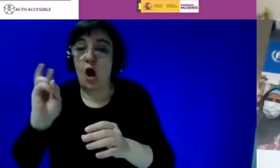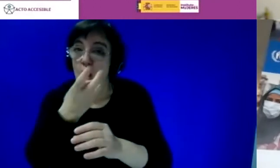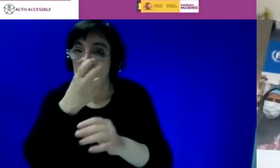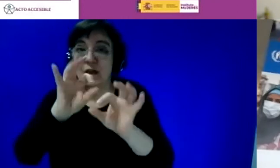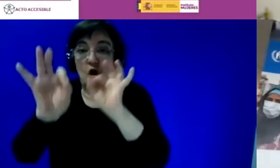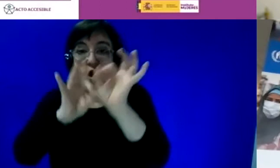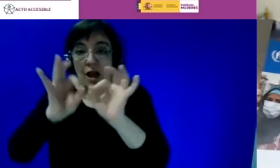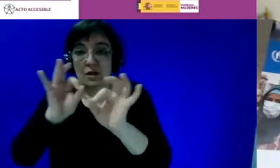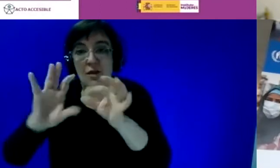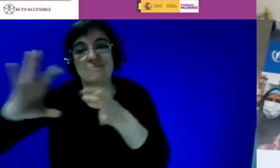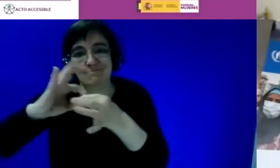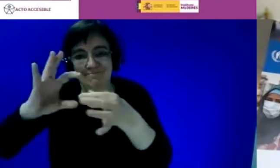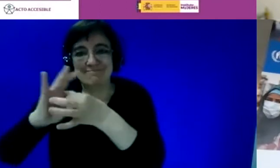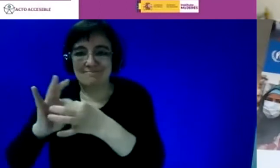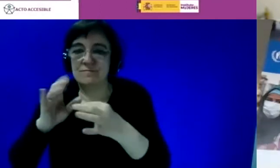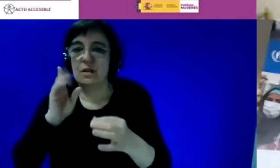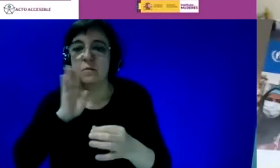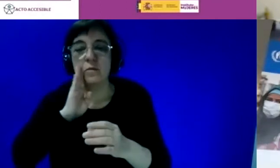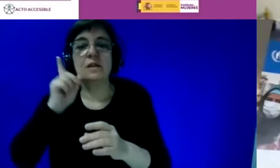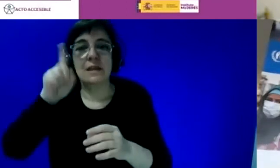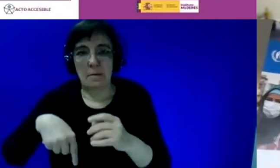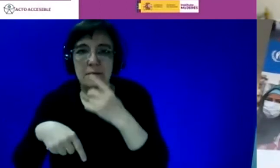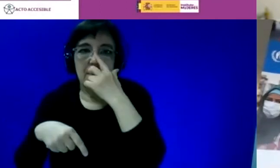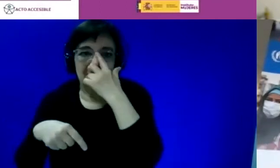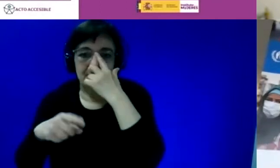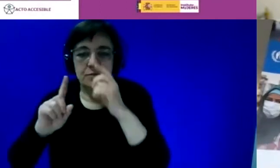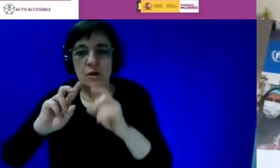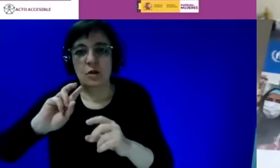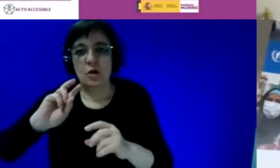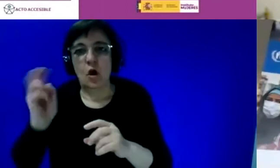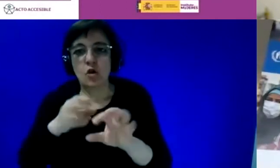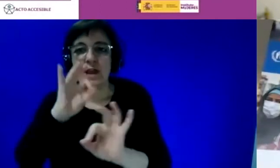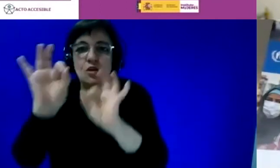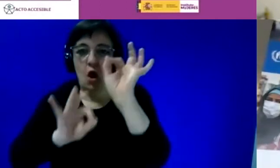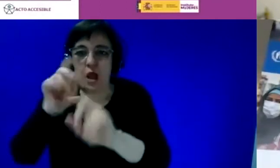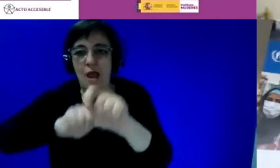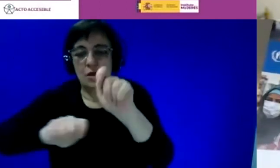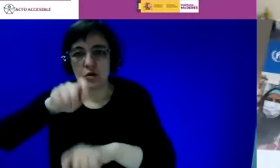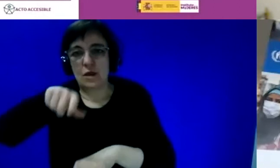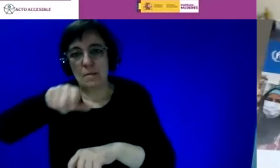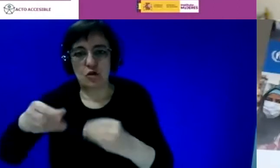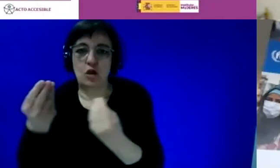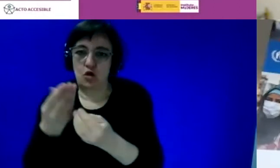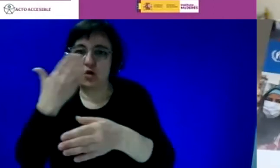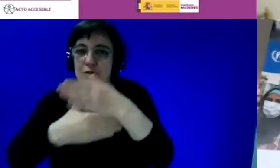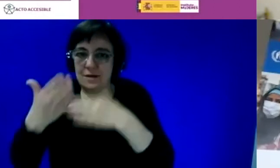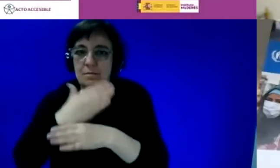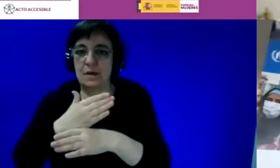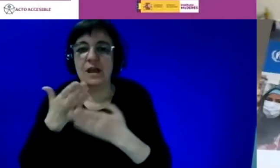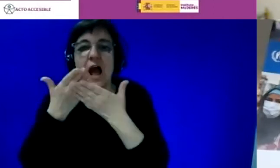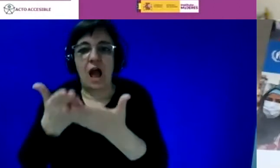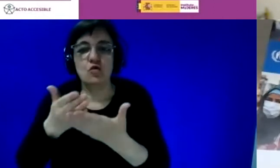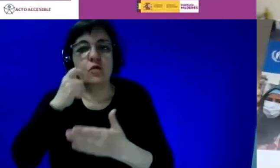other organizations, similar organizations, and also, as I say, other organizations,